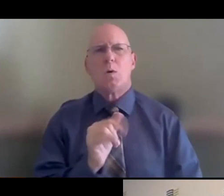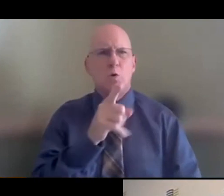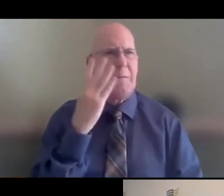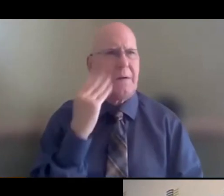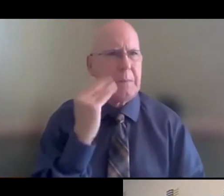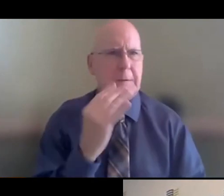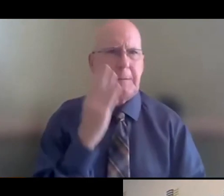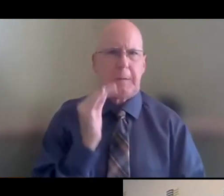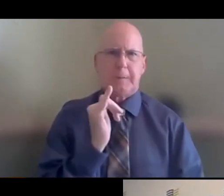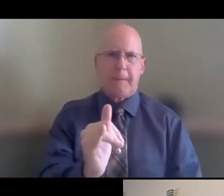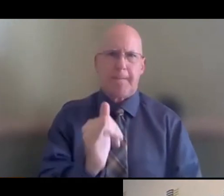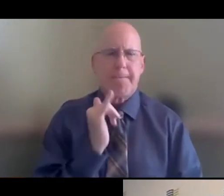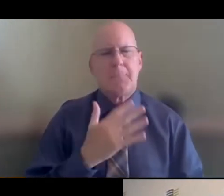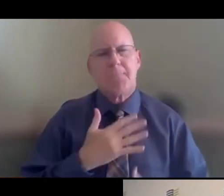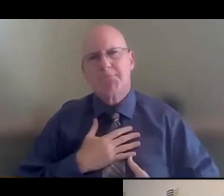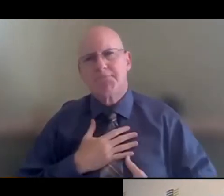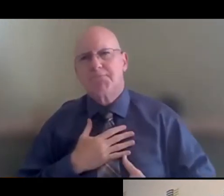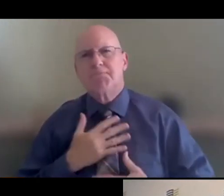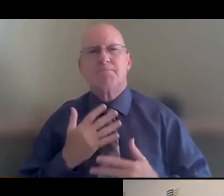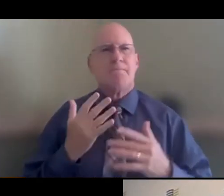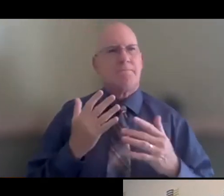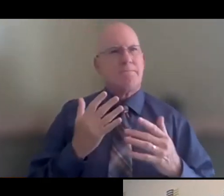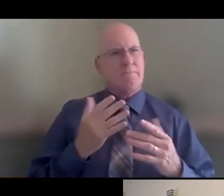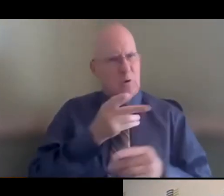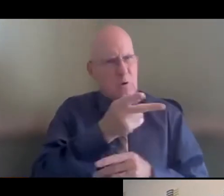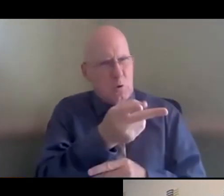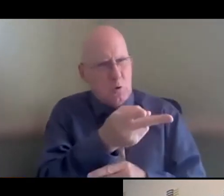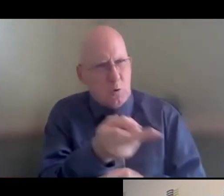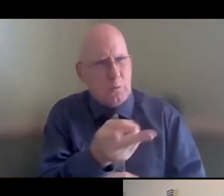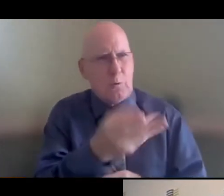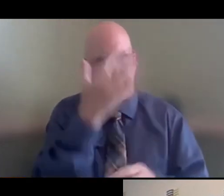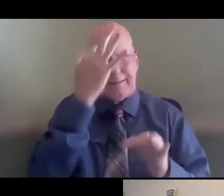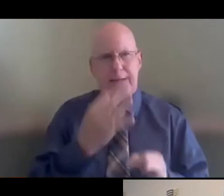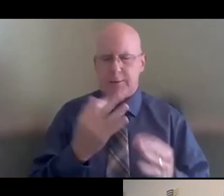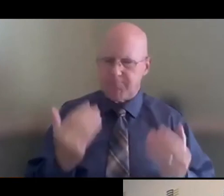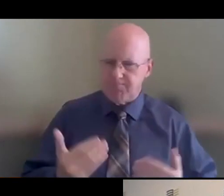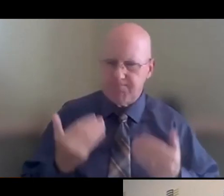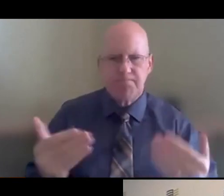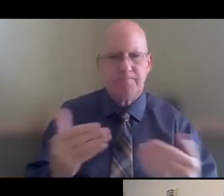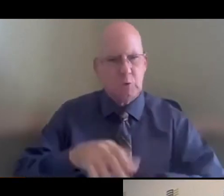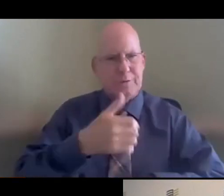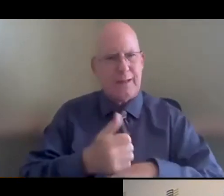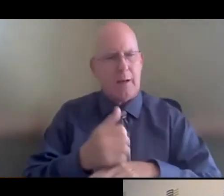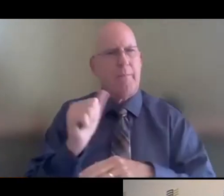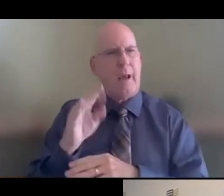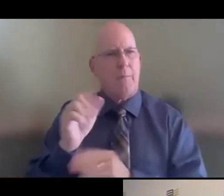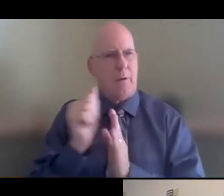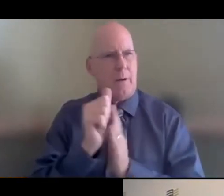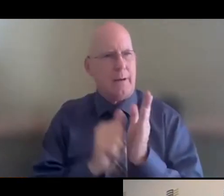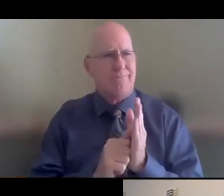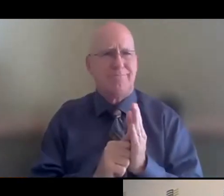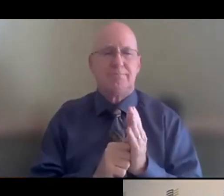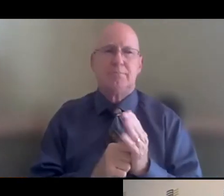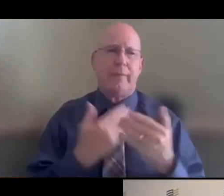and have decided to take that first step and open an ABLE account. So we thank you so